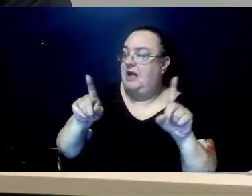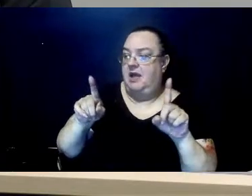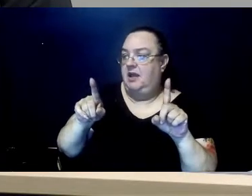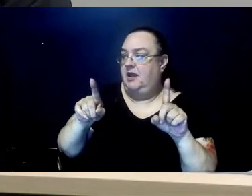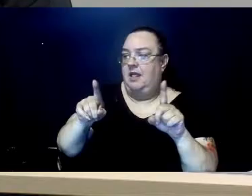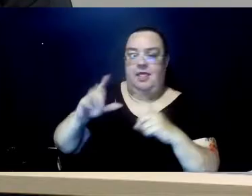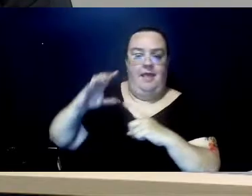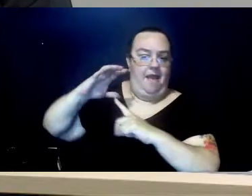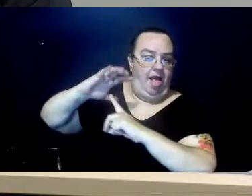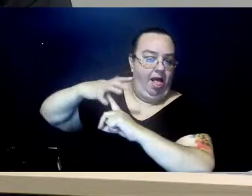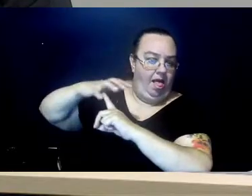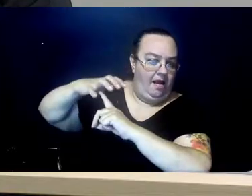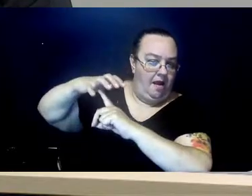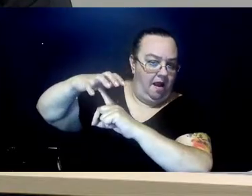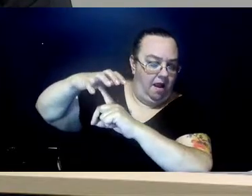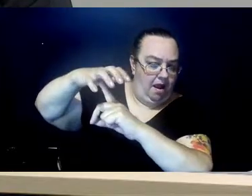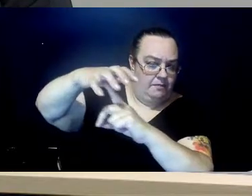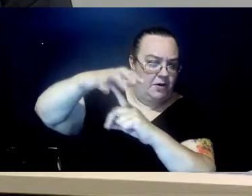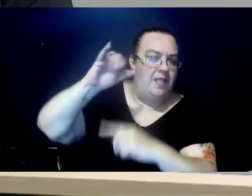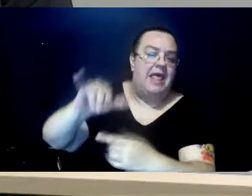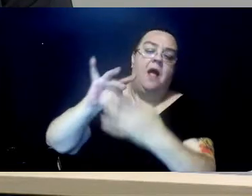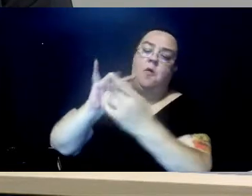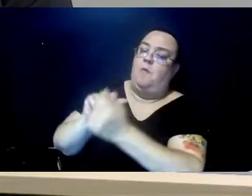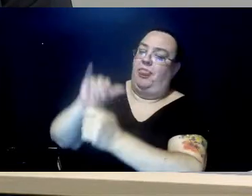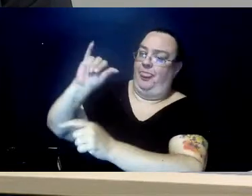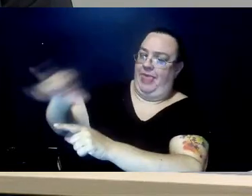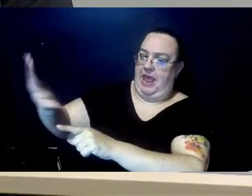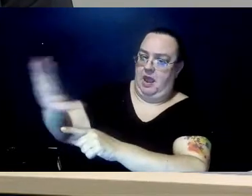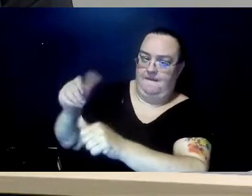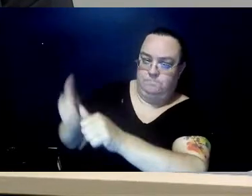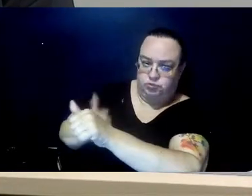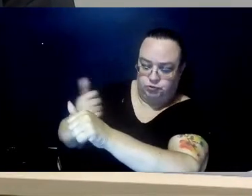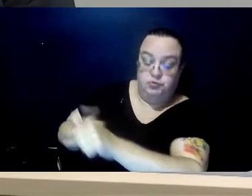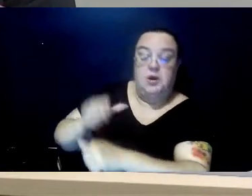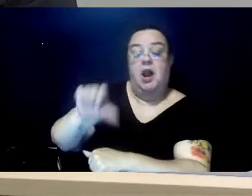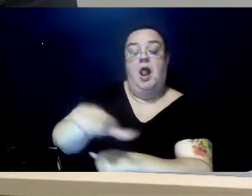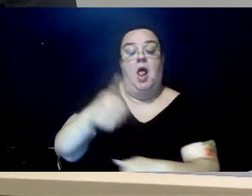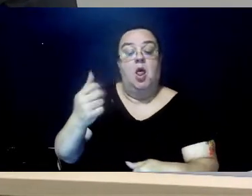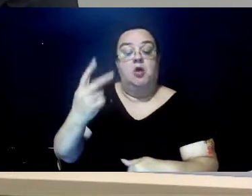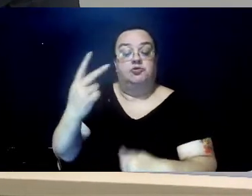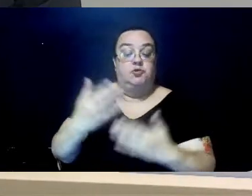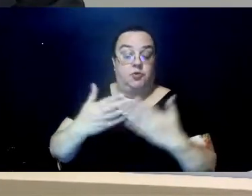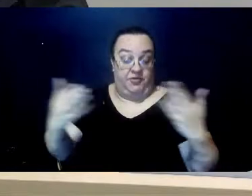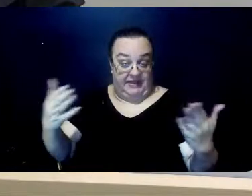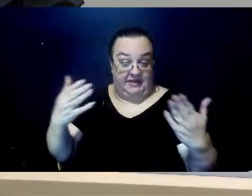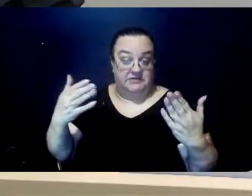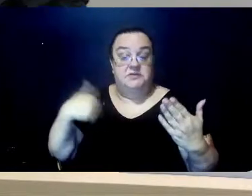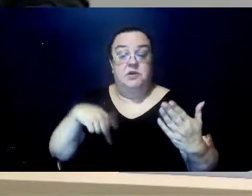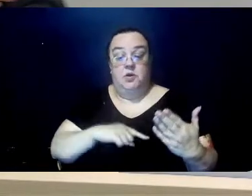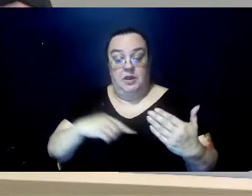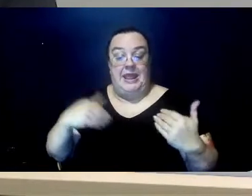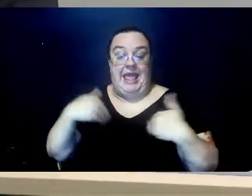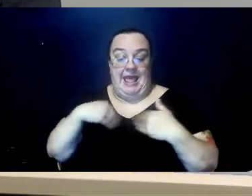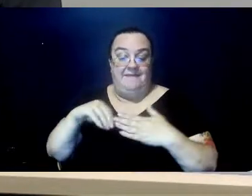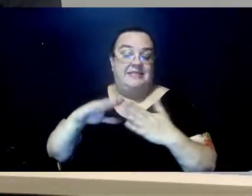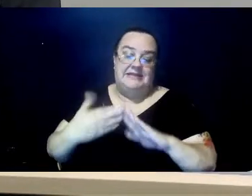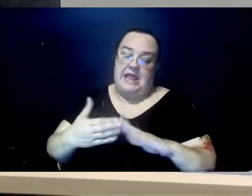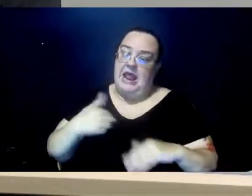helicopter activity was associated with that pursuit. The other two things we had in the town that I neglected to put in here was